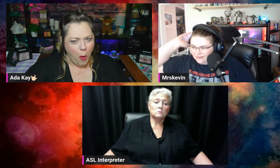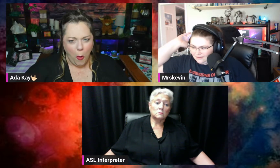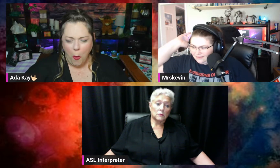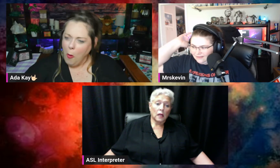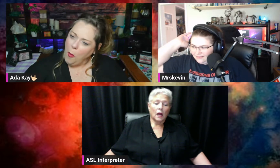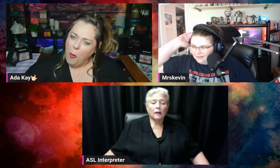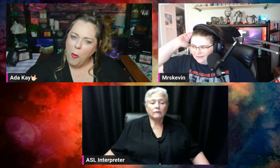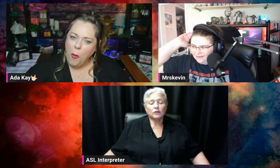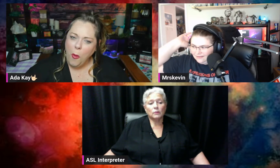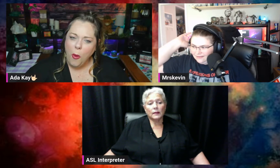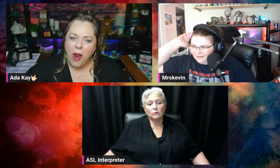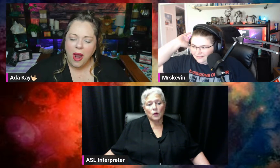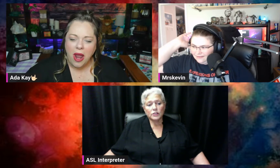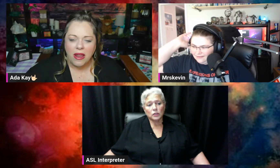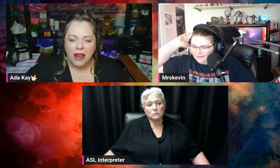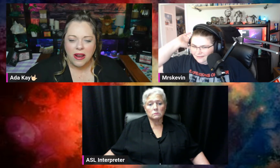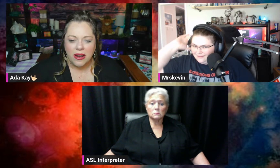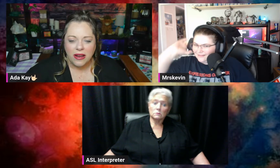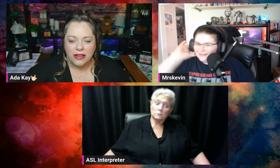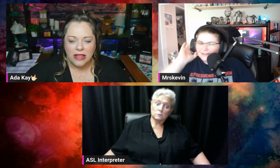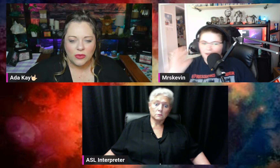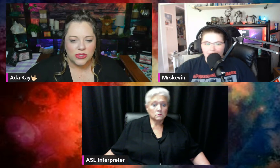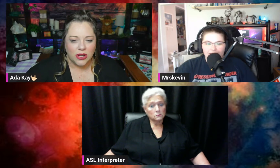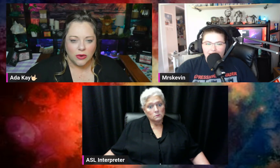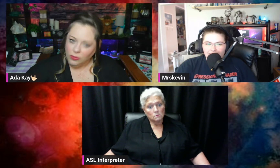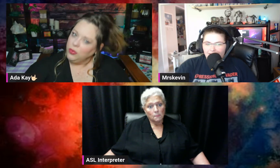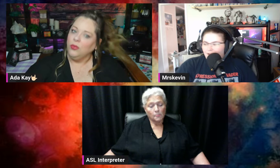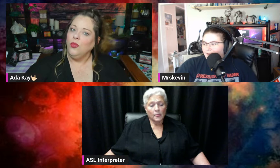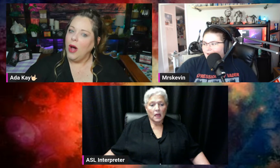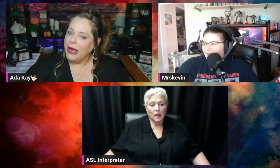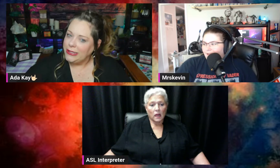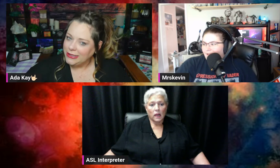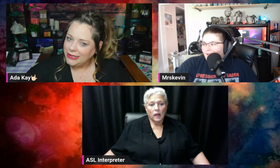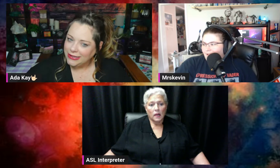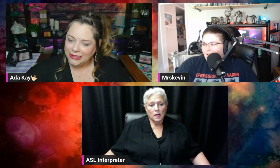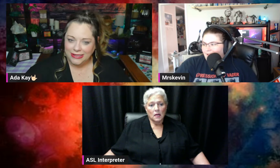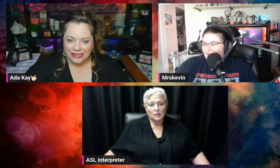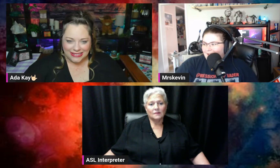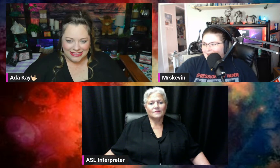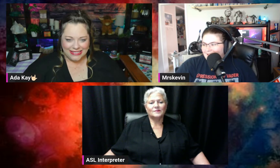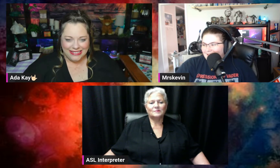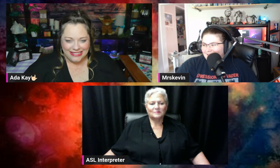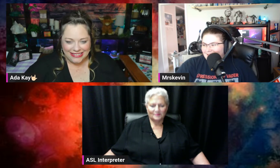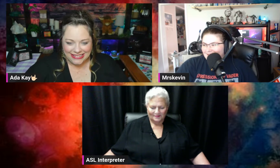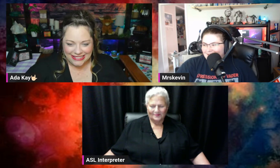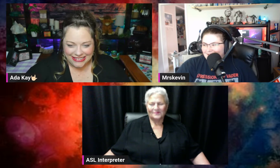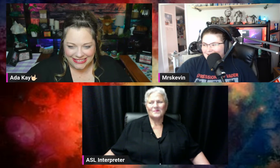Woo, I'll have to go back and watch it. that was a what?